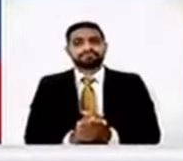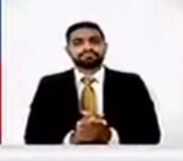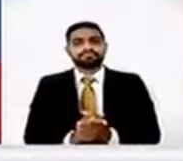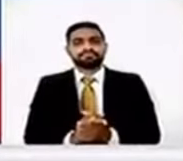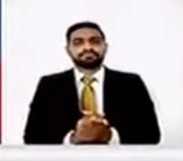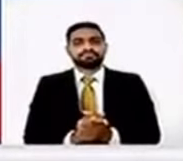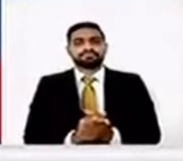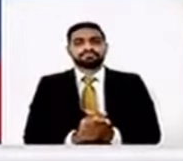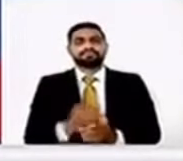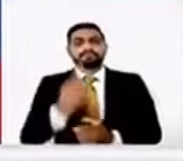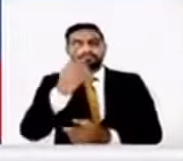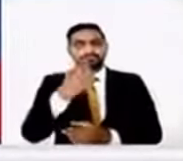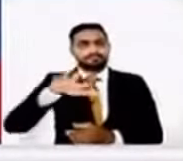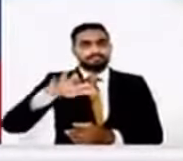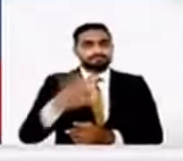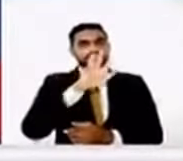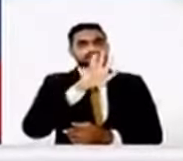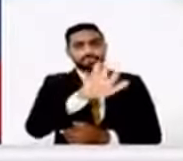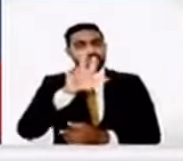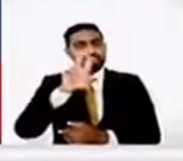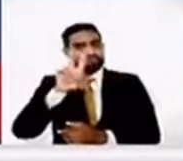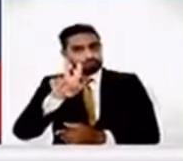onwards, the large